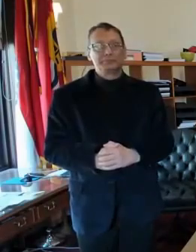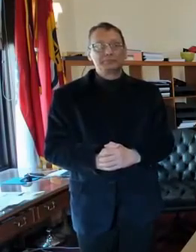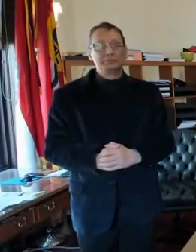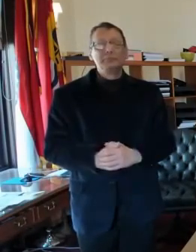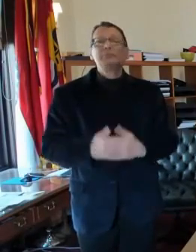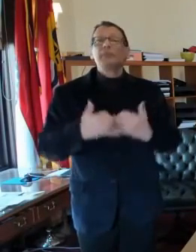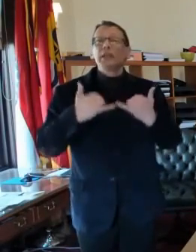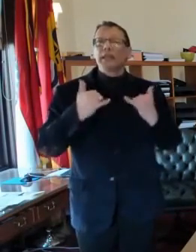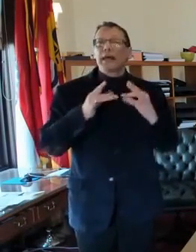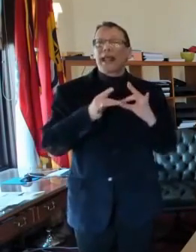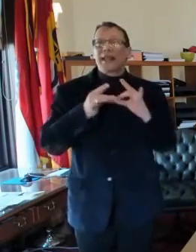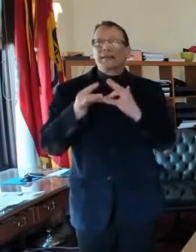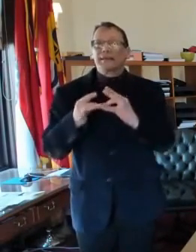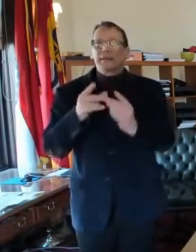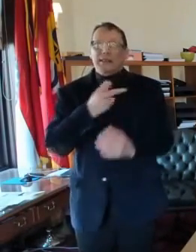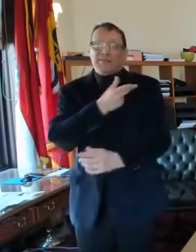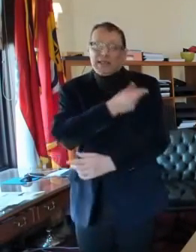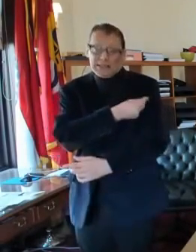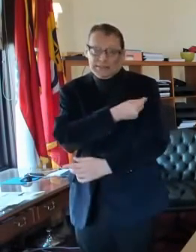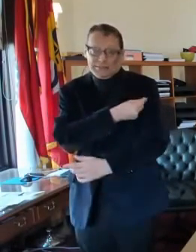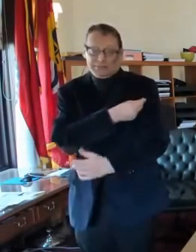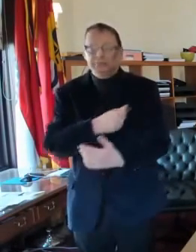Now, with regard to the vaccine,